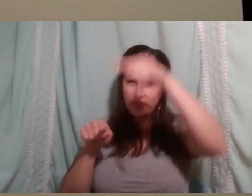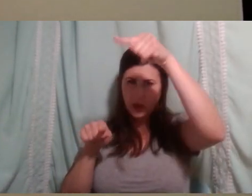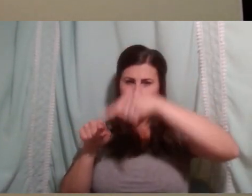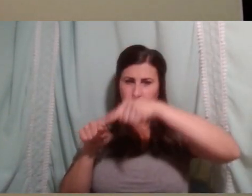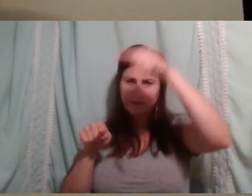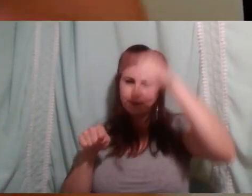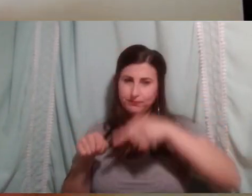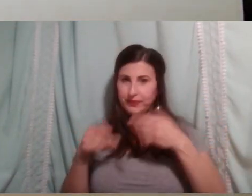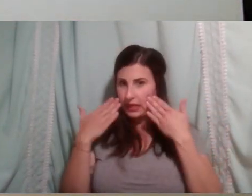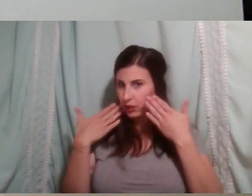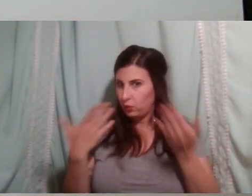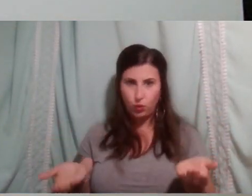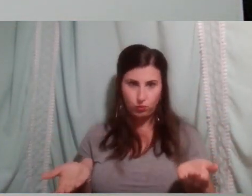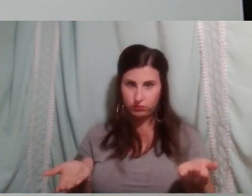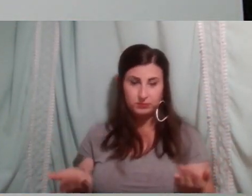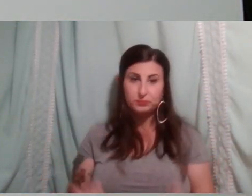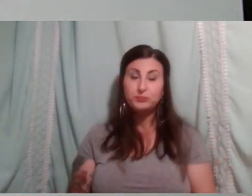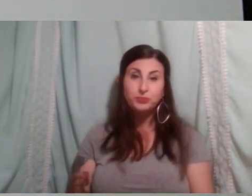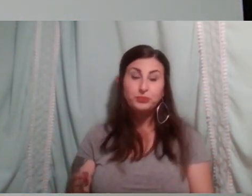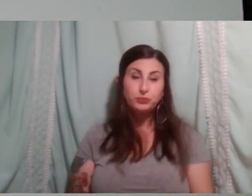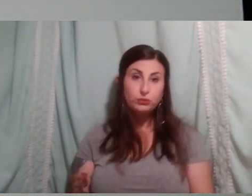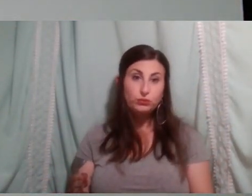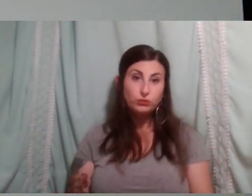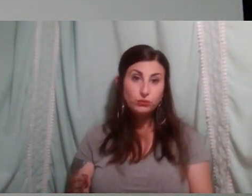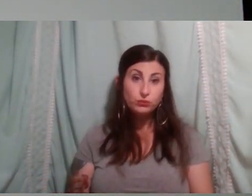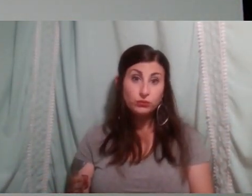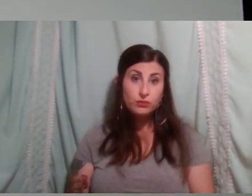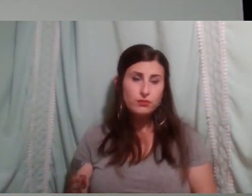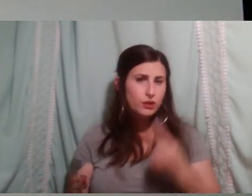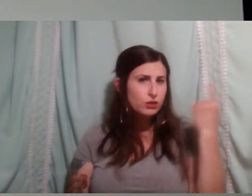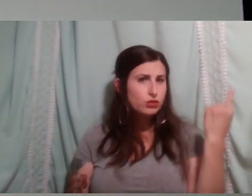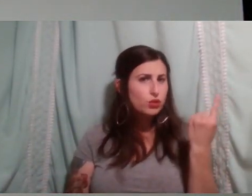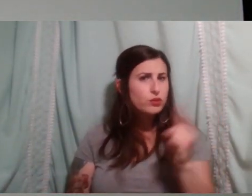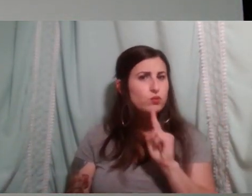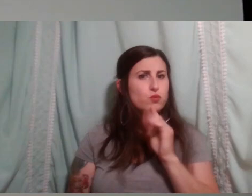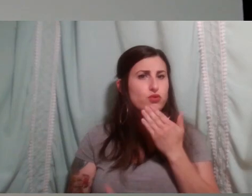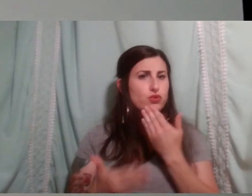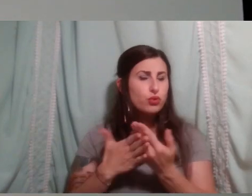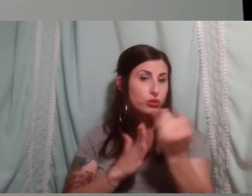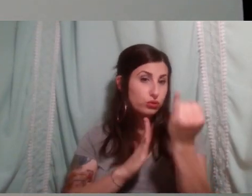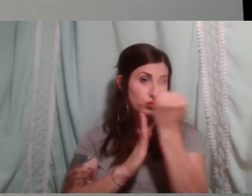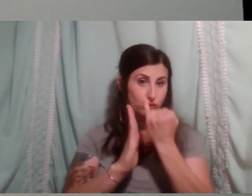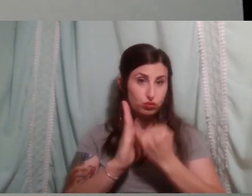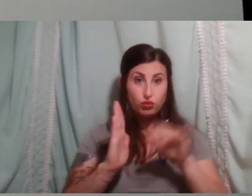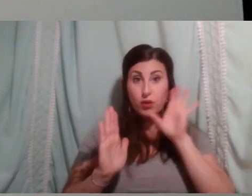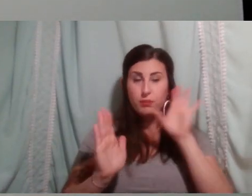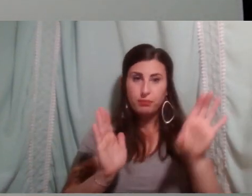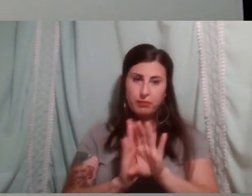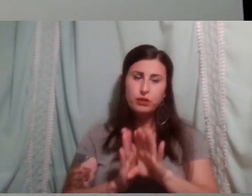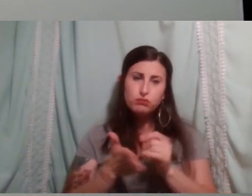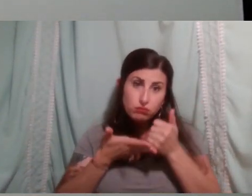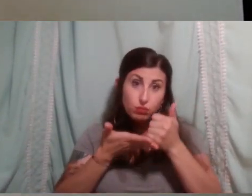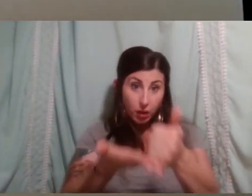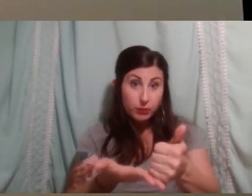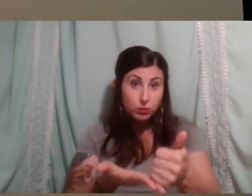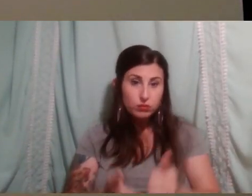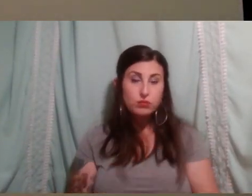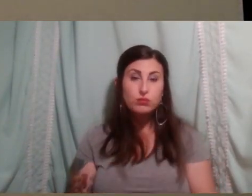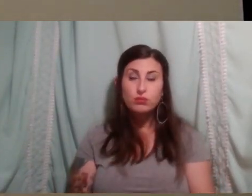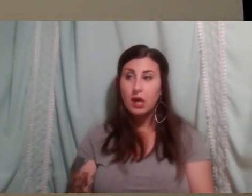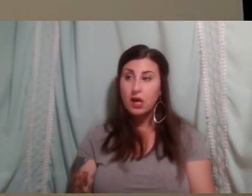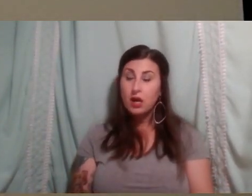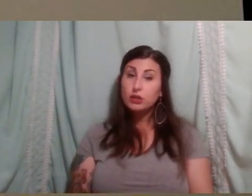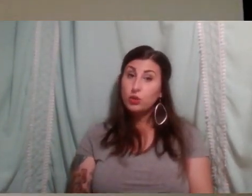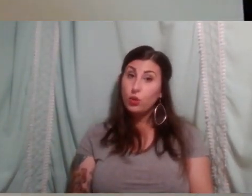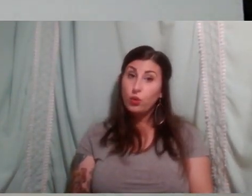don't know what that one is. Okay, so it's always good to draw a picture.